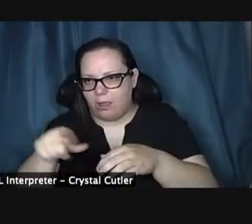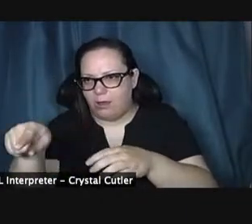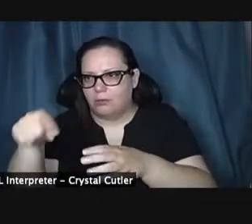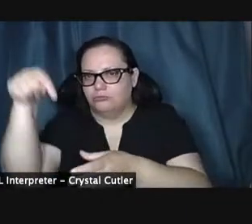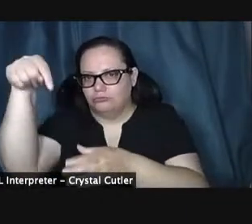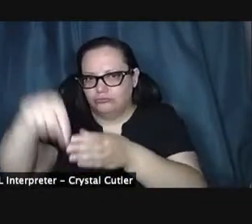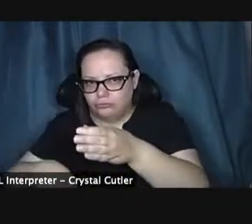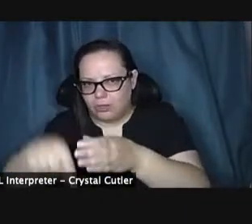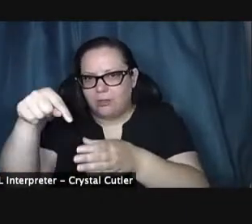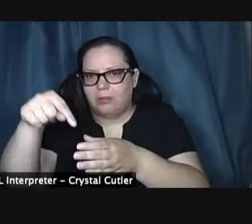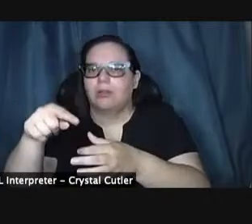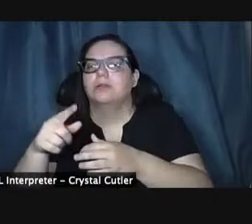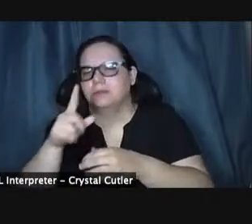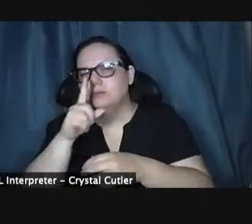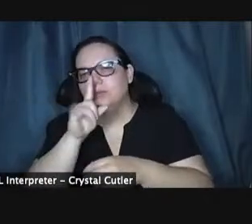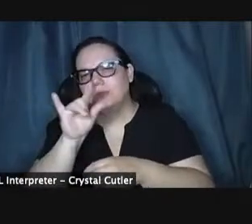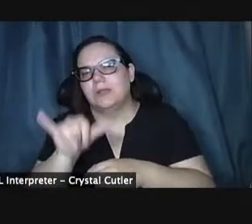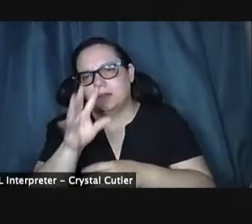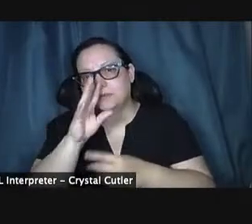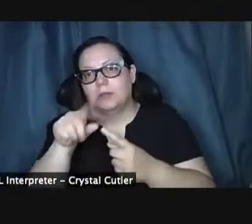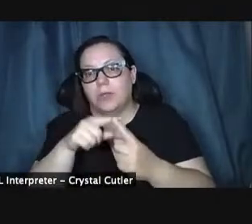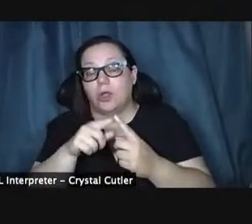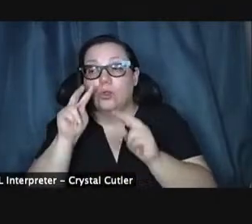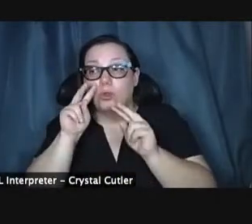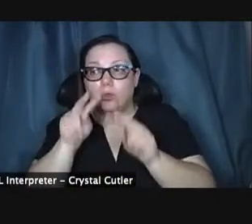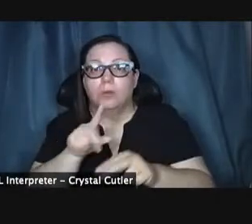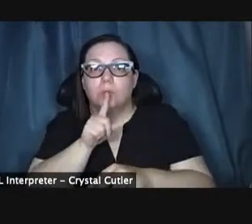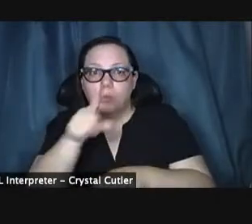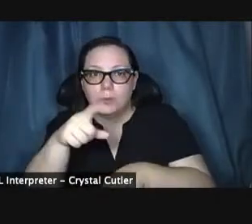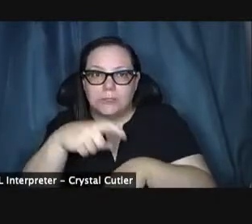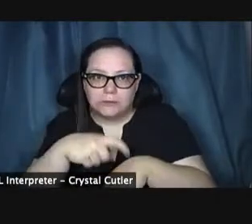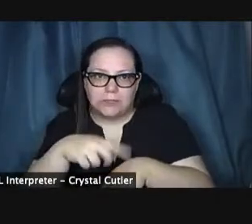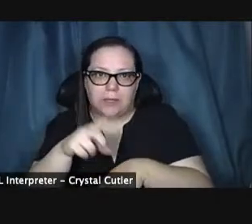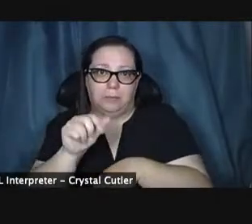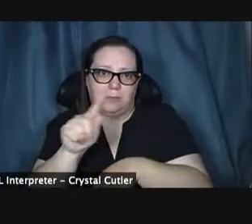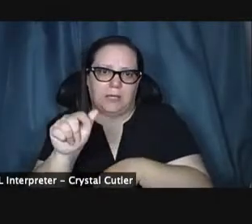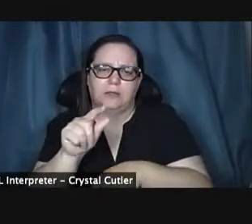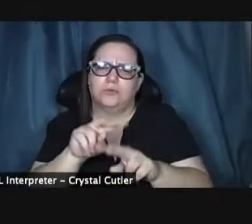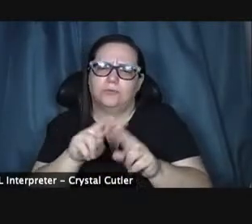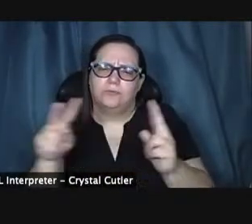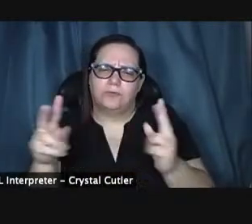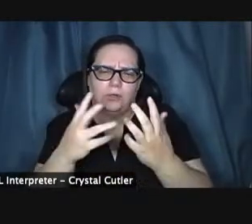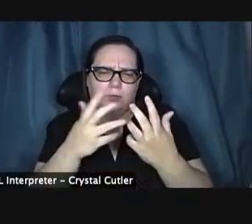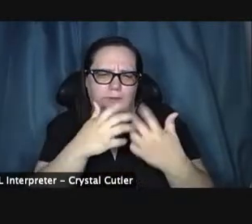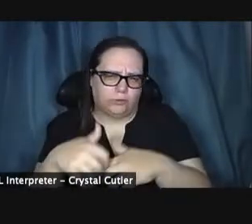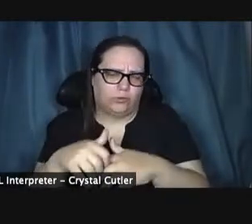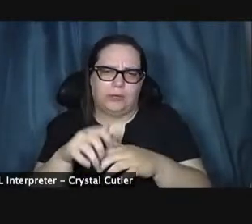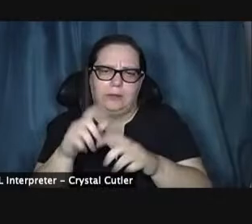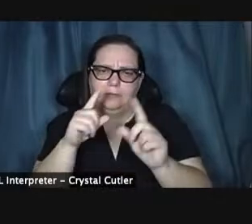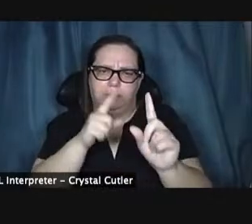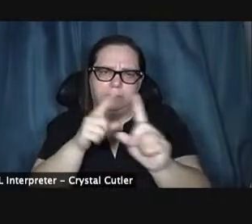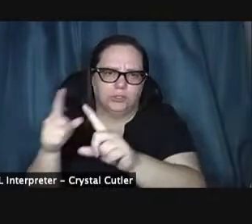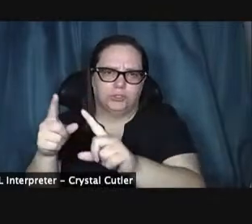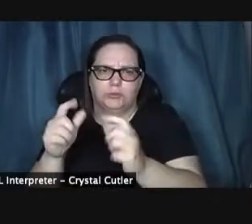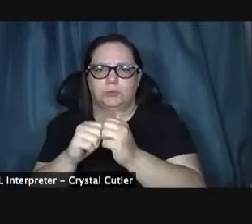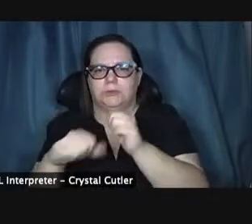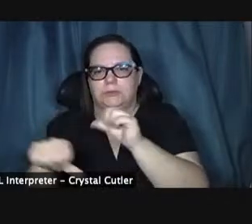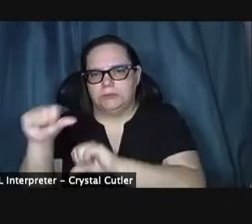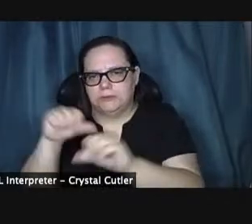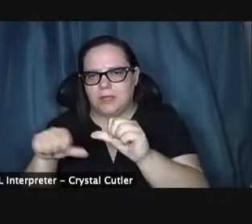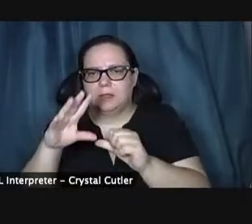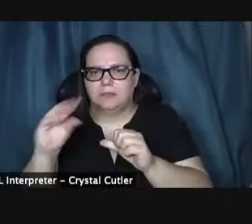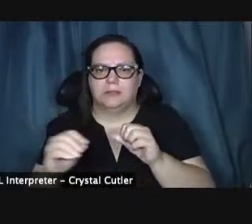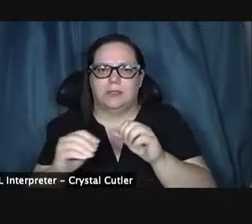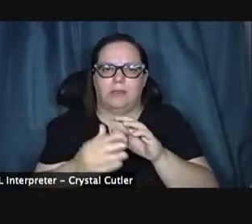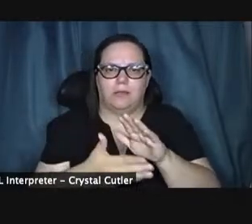real-time data. So it's a very integrated mission, integrated between science and operations, and it's